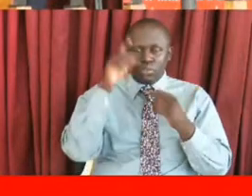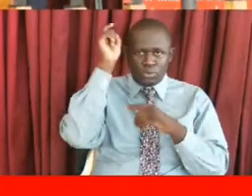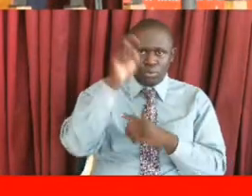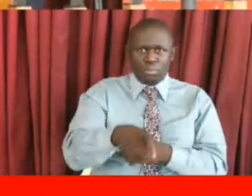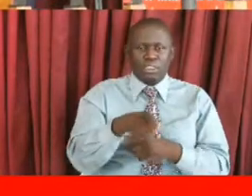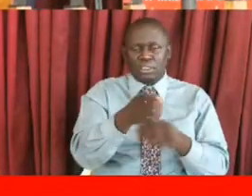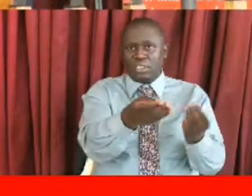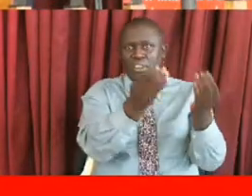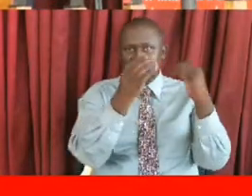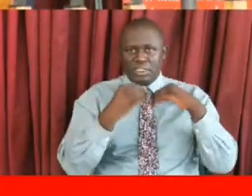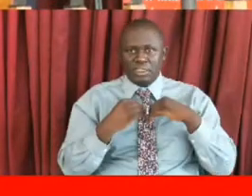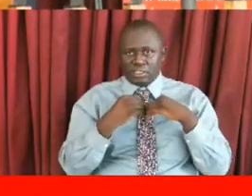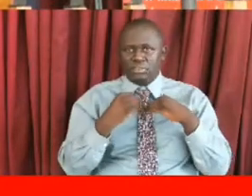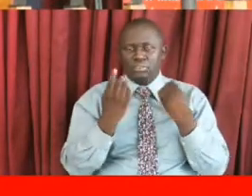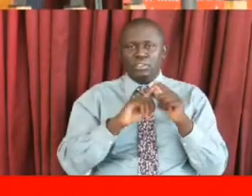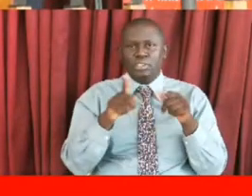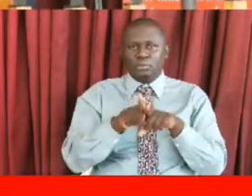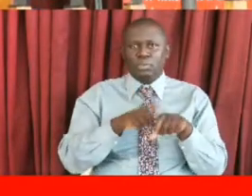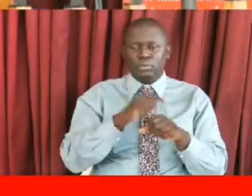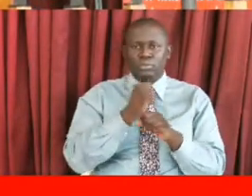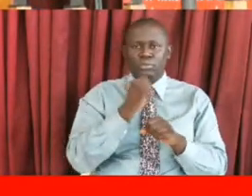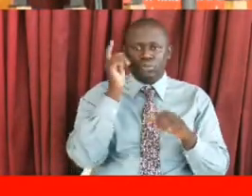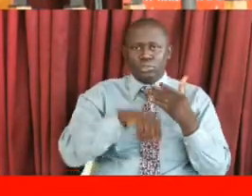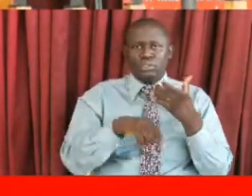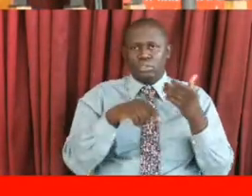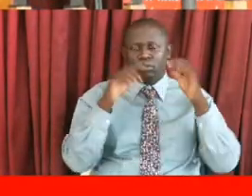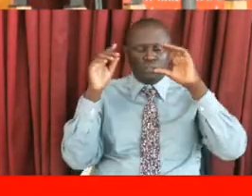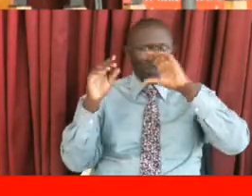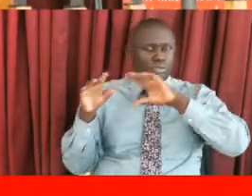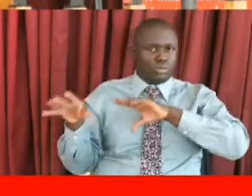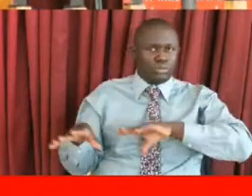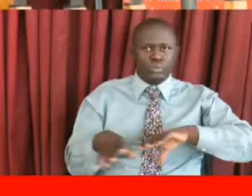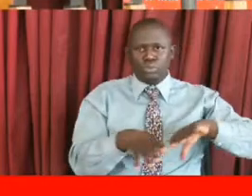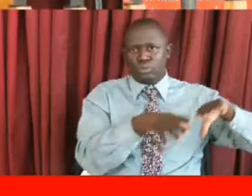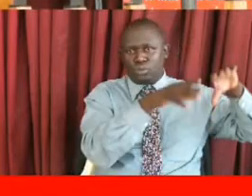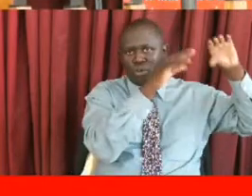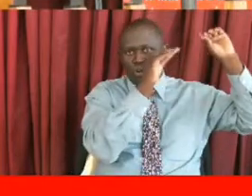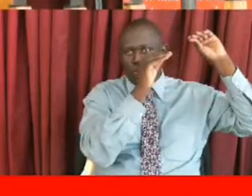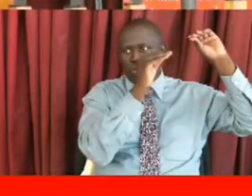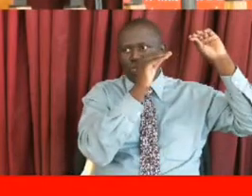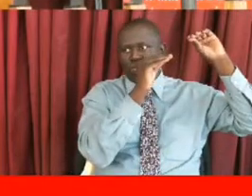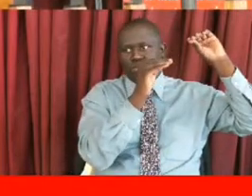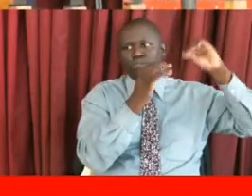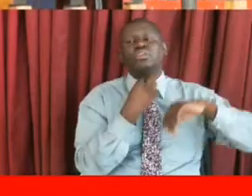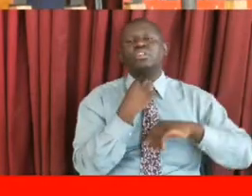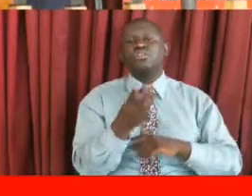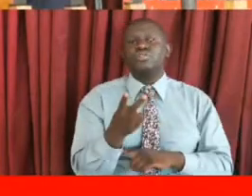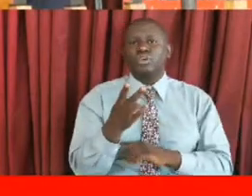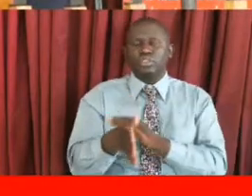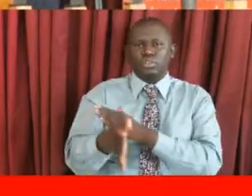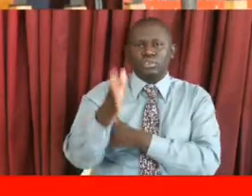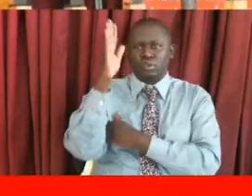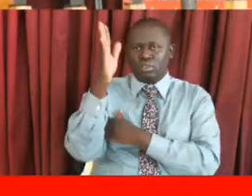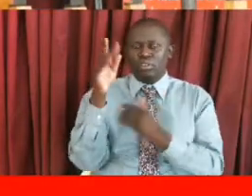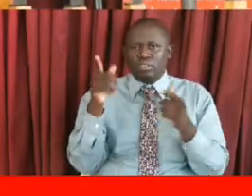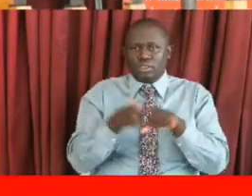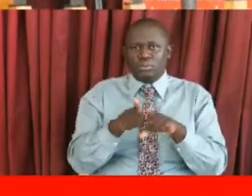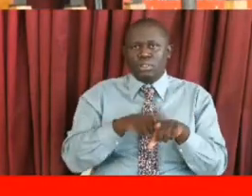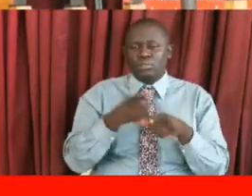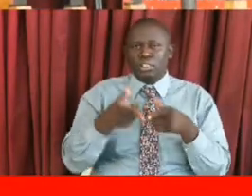receive for the Rapture to go is the voice of God and then we hear the voice of